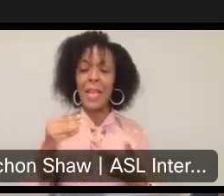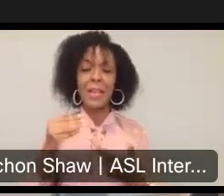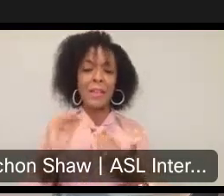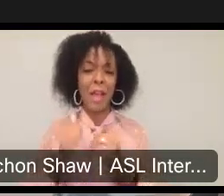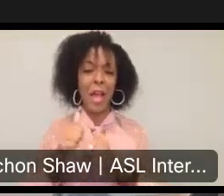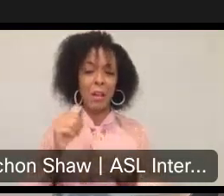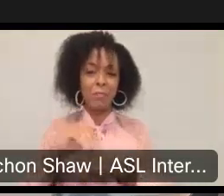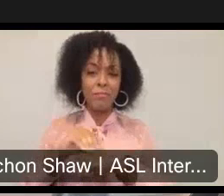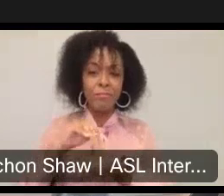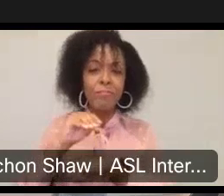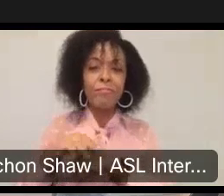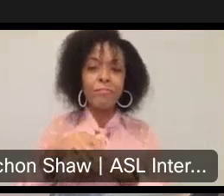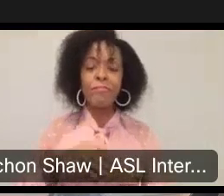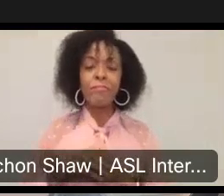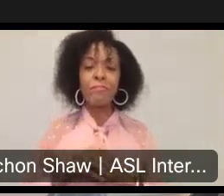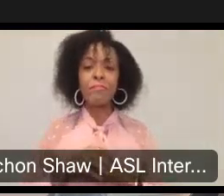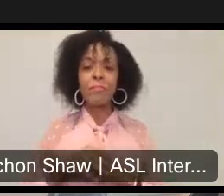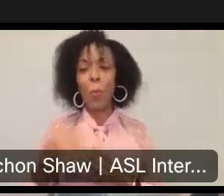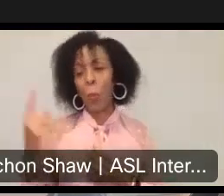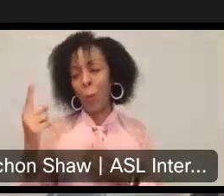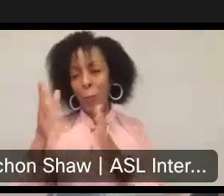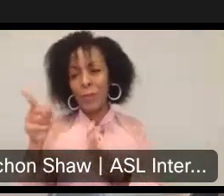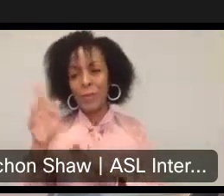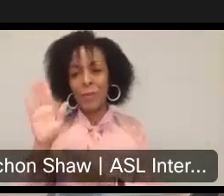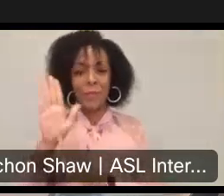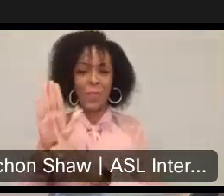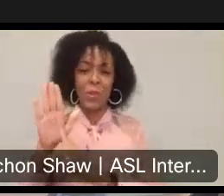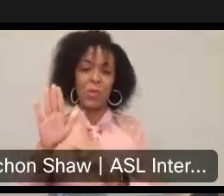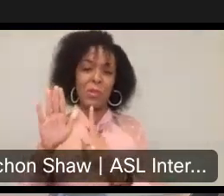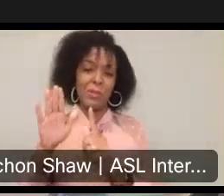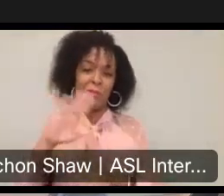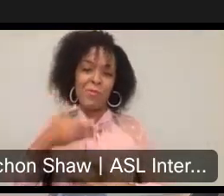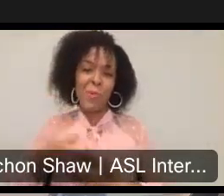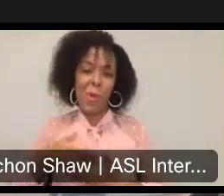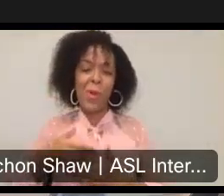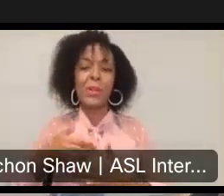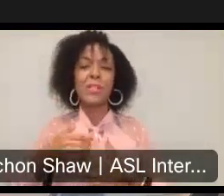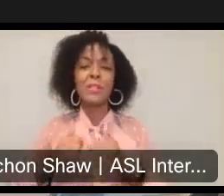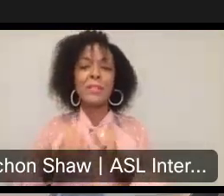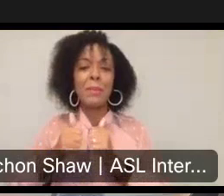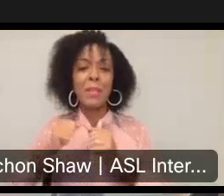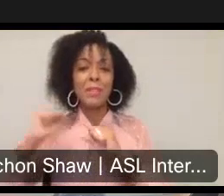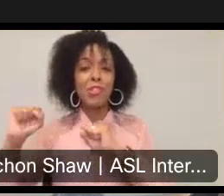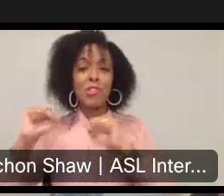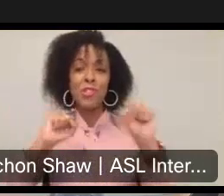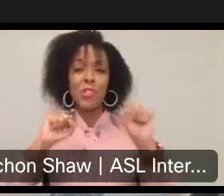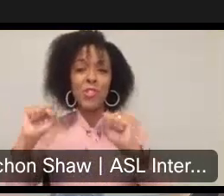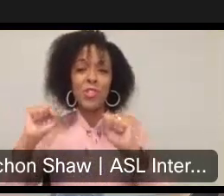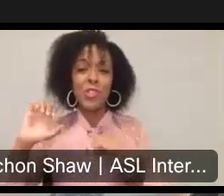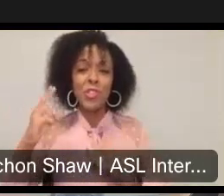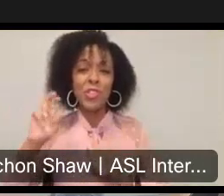For example, they had a daughter that's in competitive cheer. And her first year of cheering, she was not able